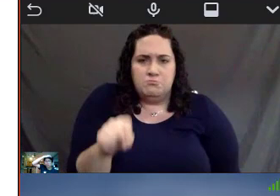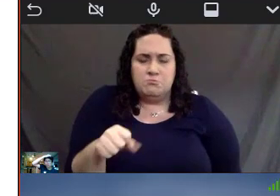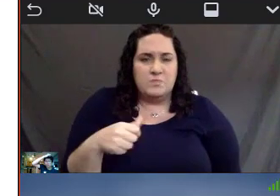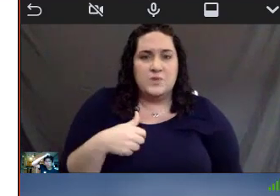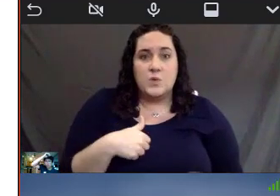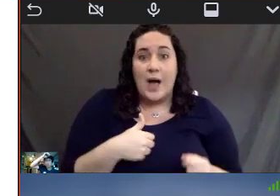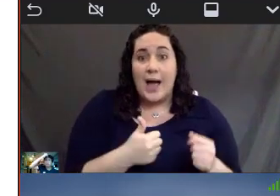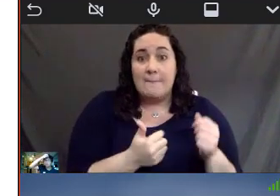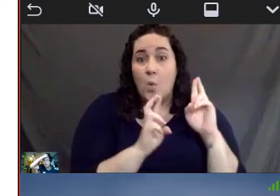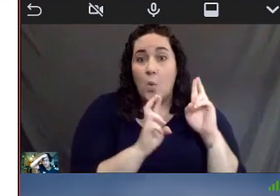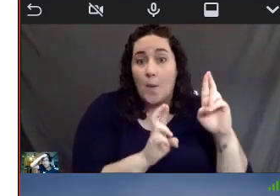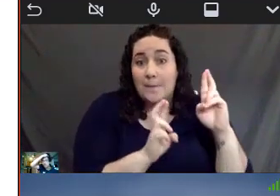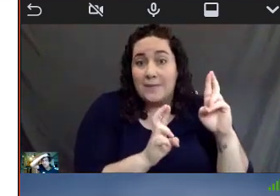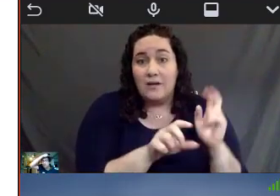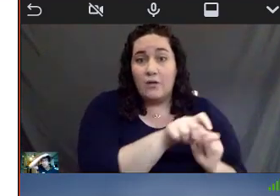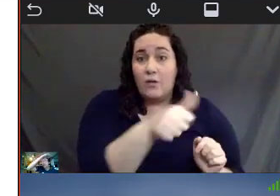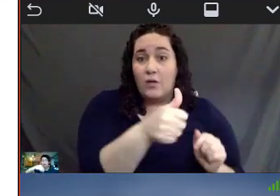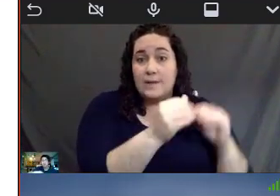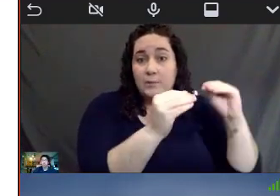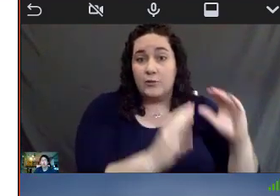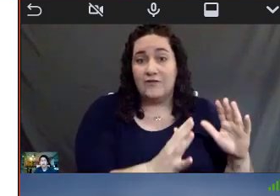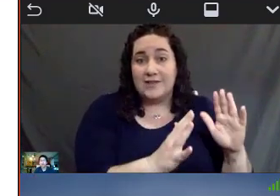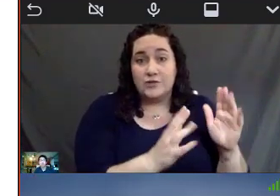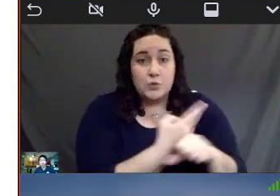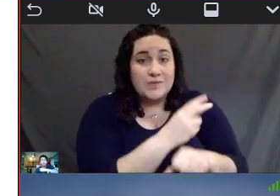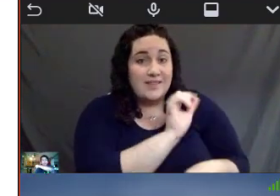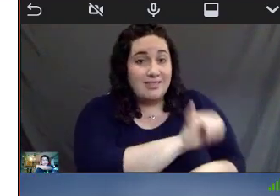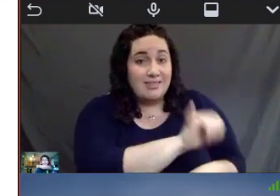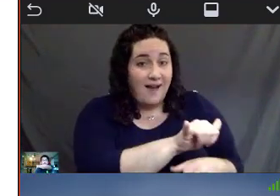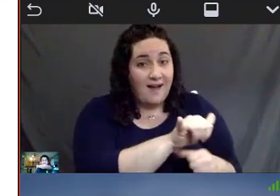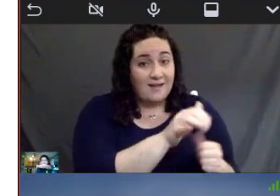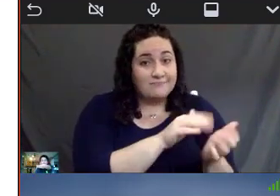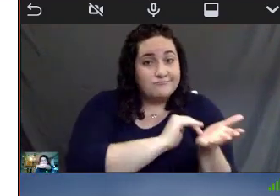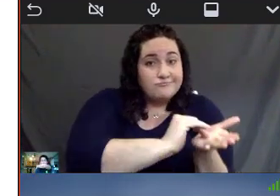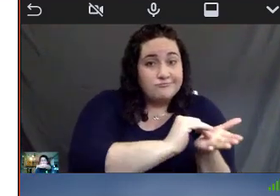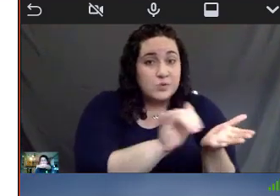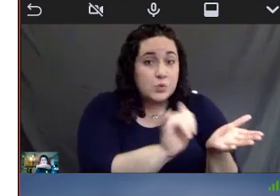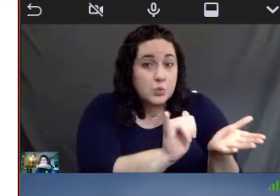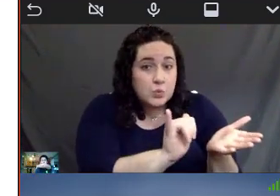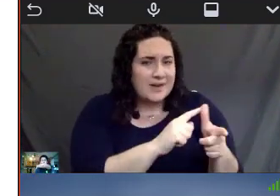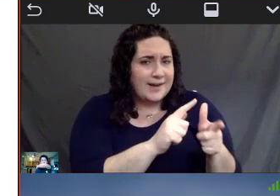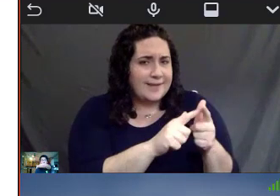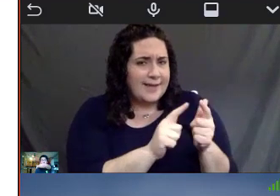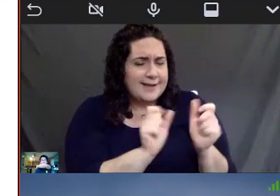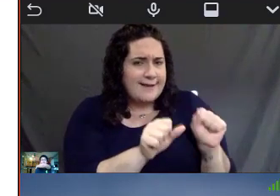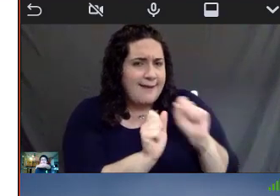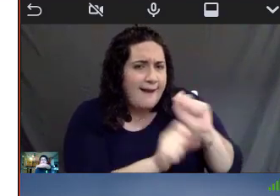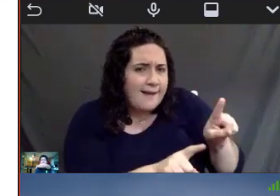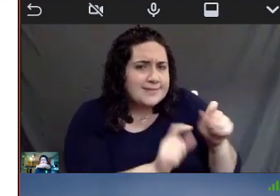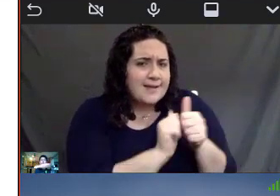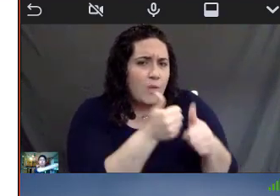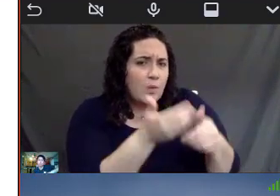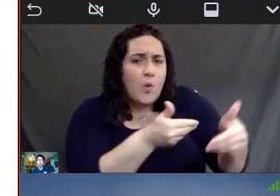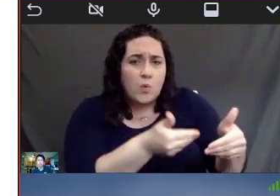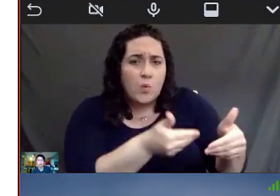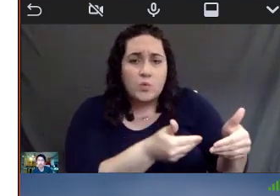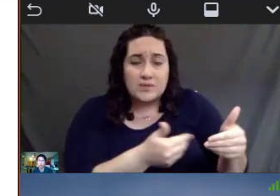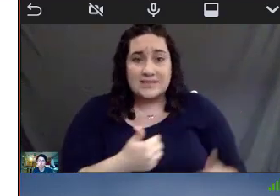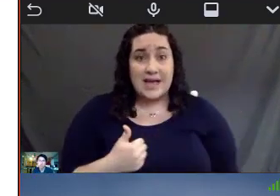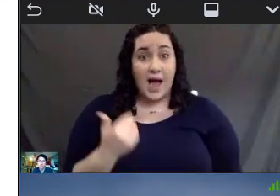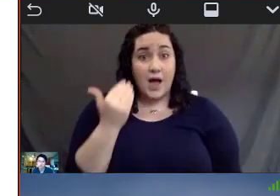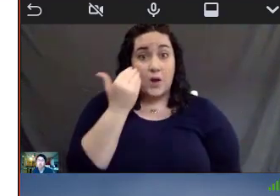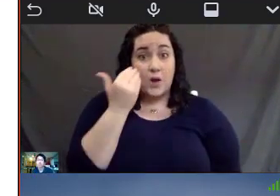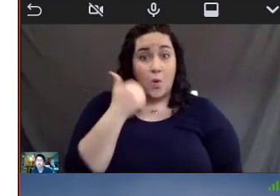regarding how exams are going to be implemented. But I know when I apply deadlines to